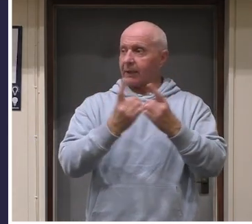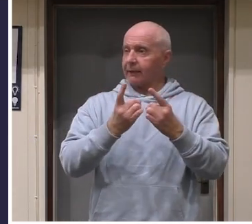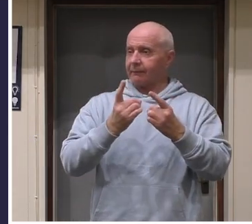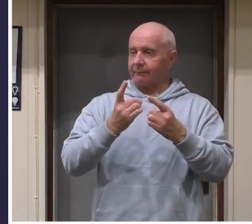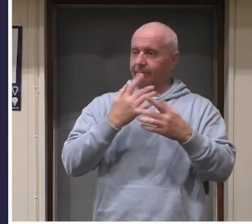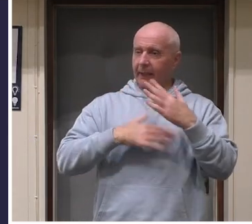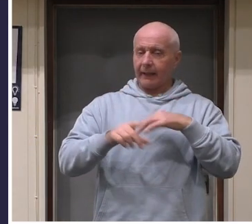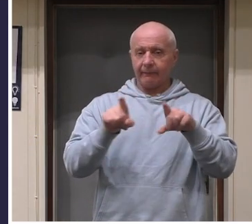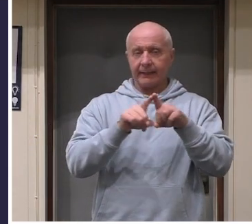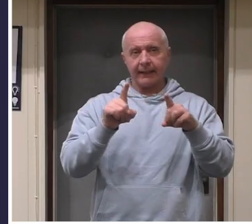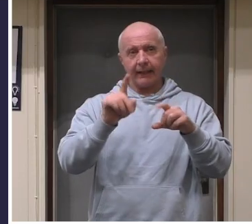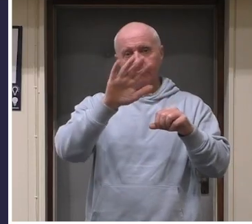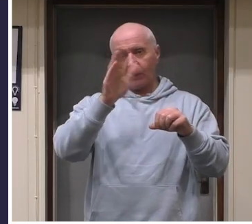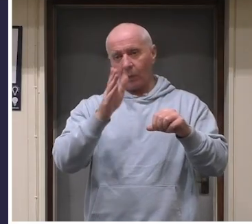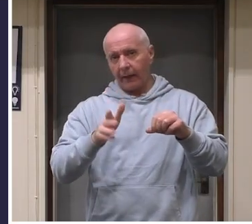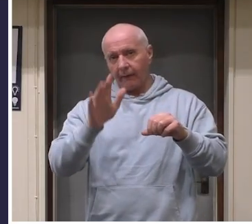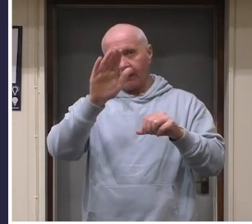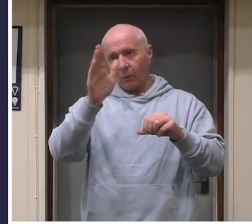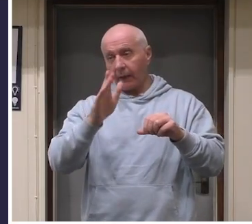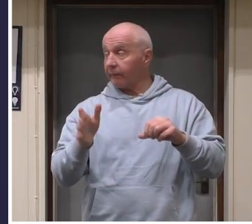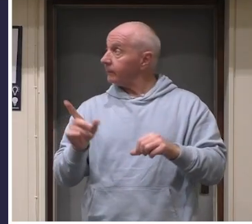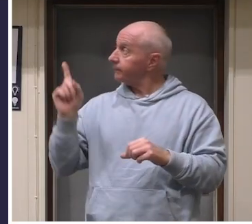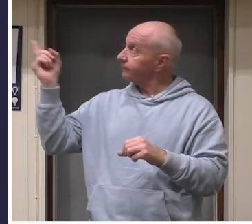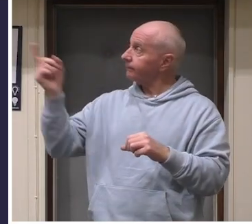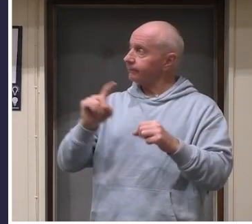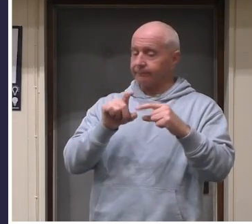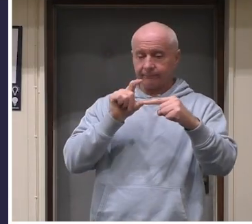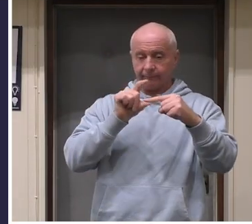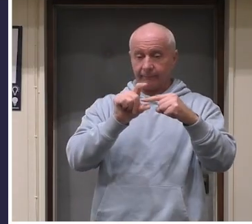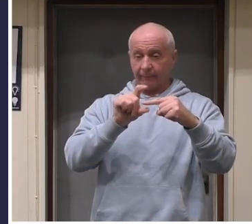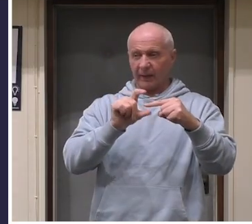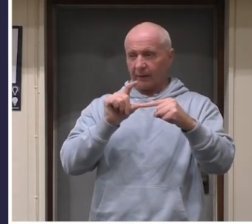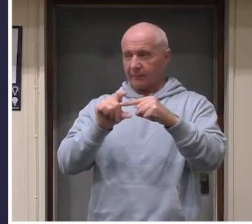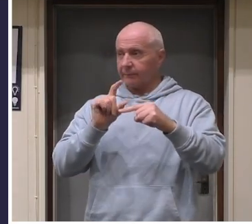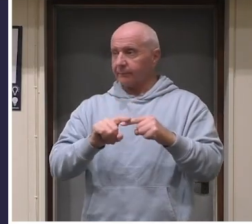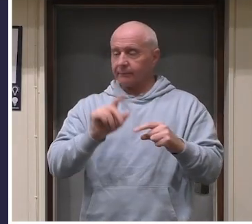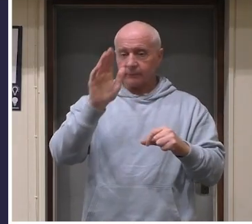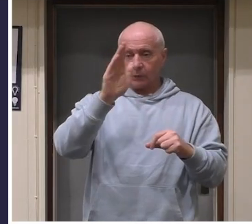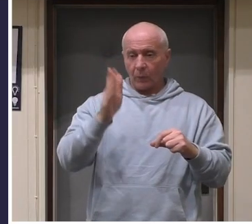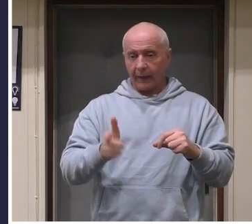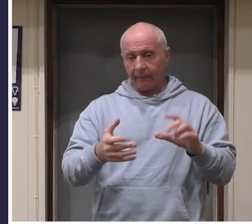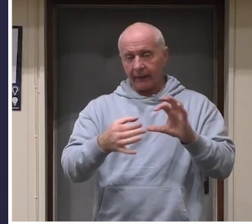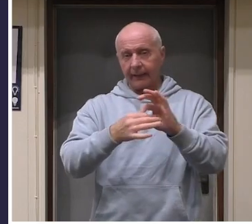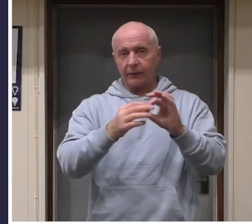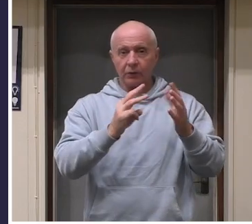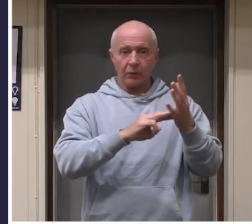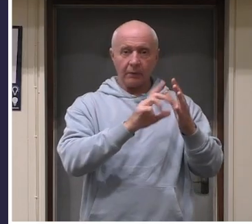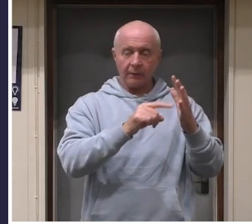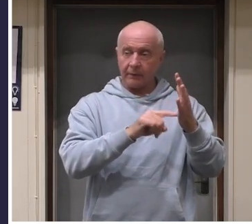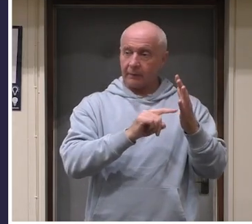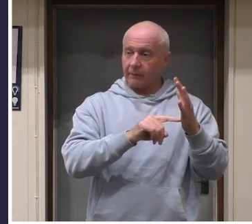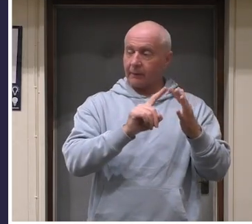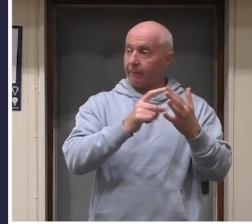answer. And this is the equation that's relevant for it. The wavelength that's associated with matter, called the de Broglie